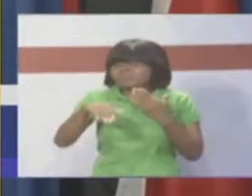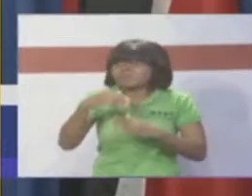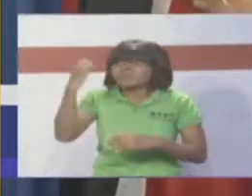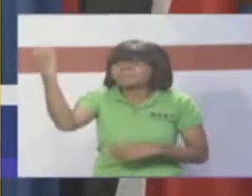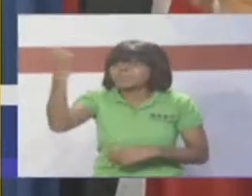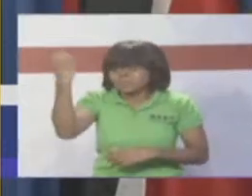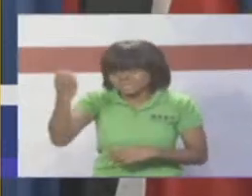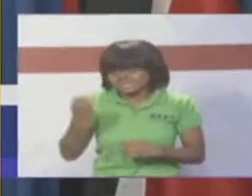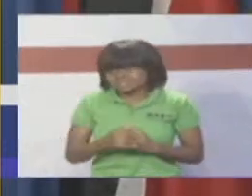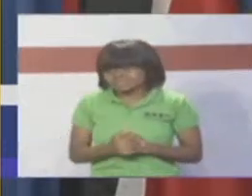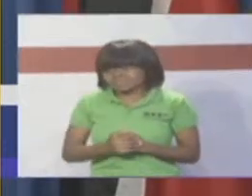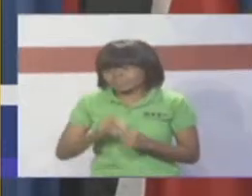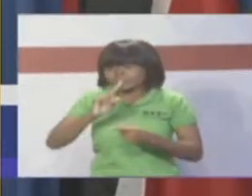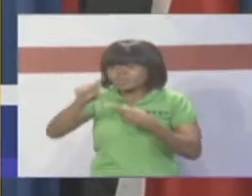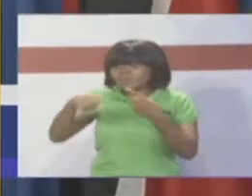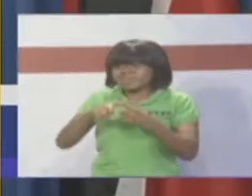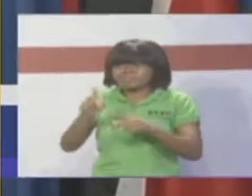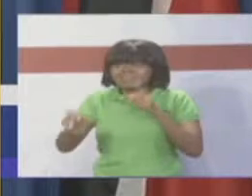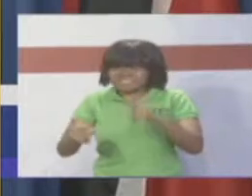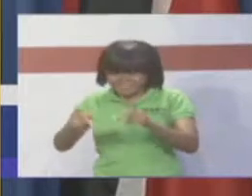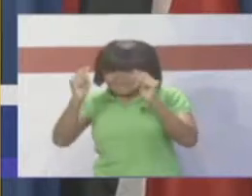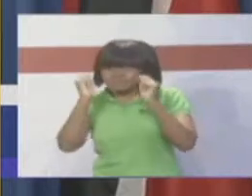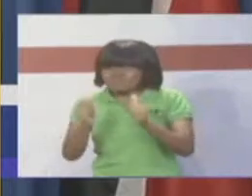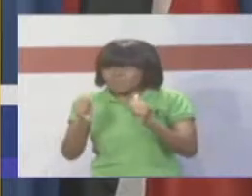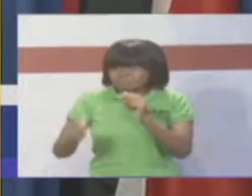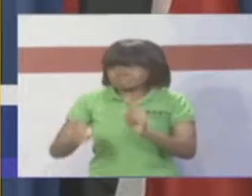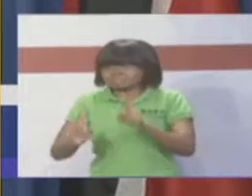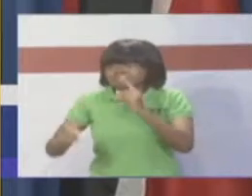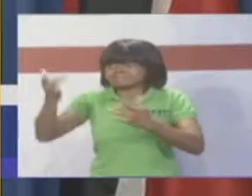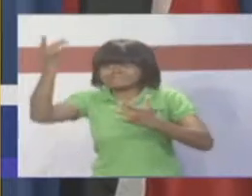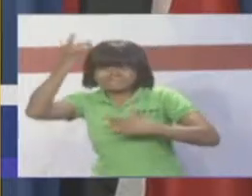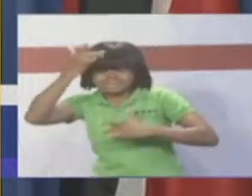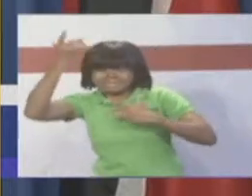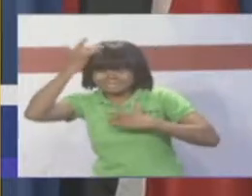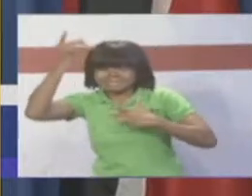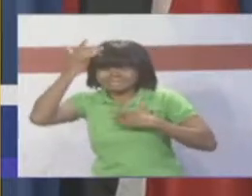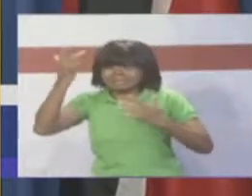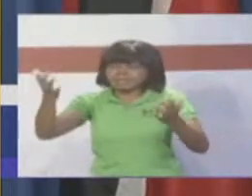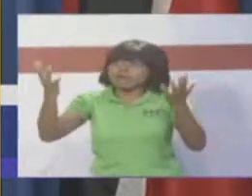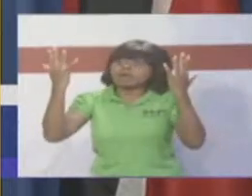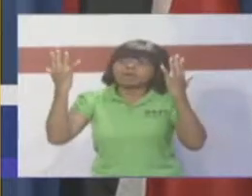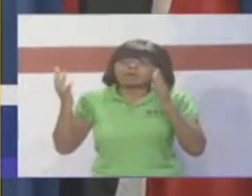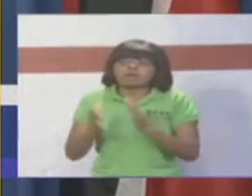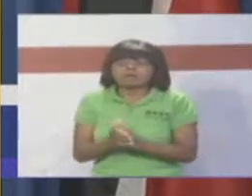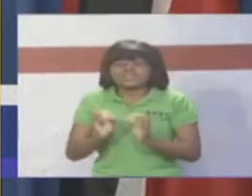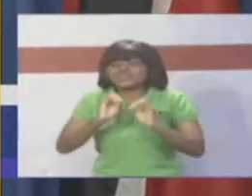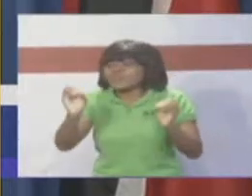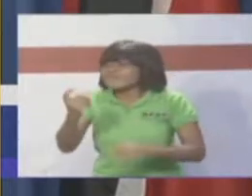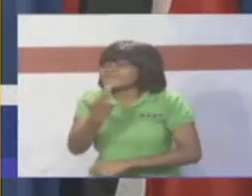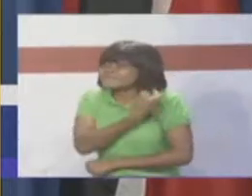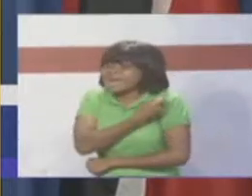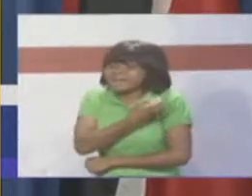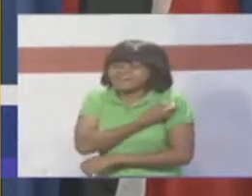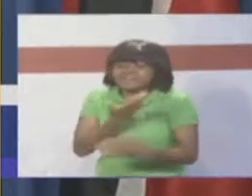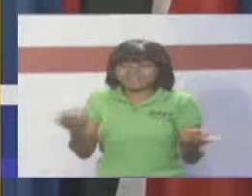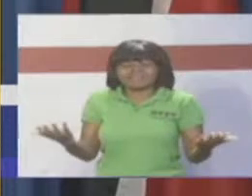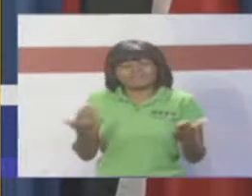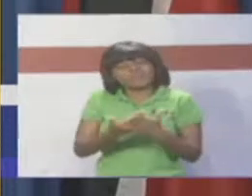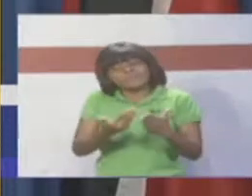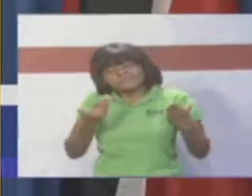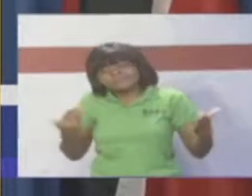they head for the hospital, and they are an emergency case. But of